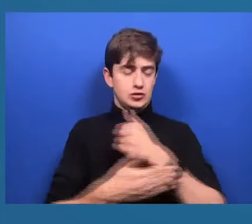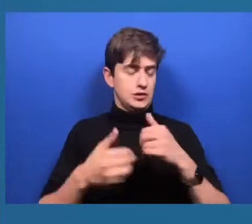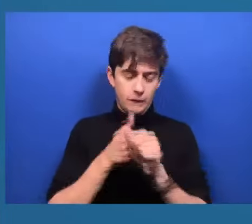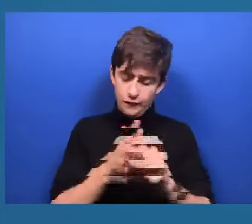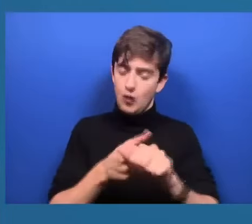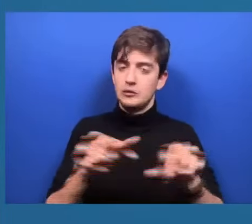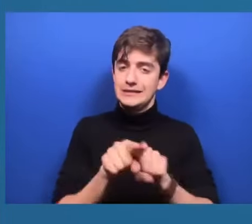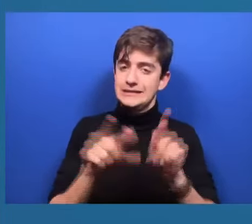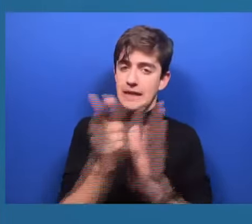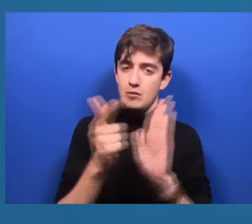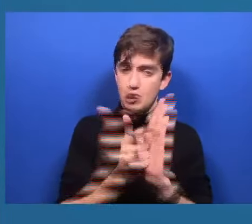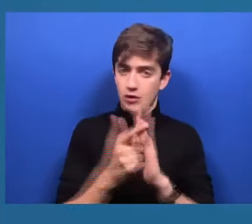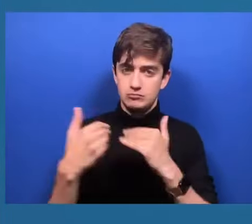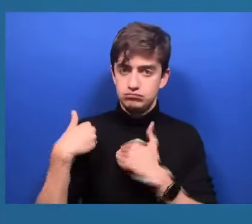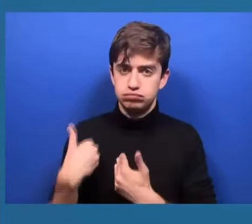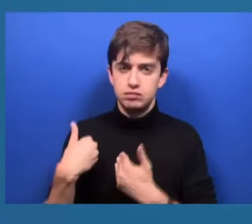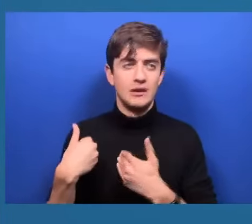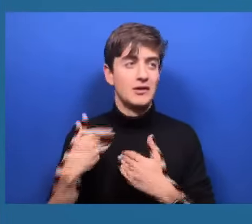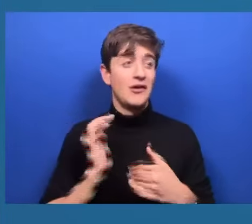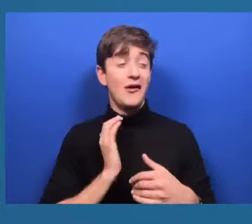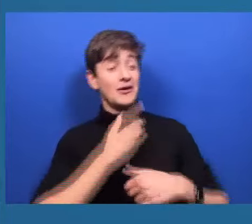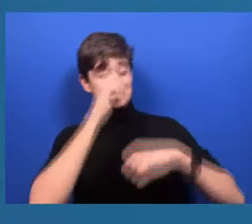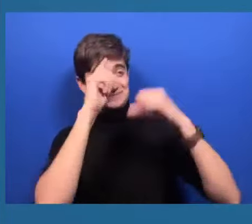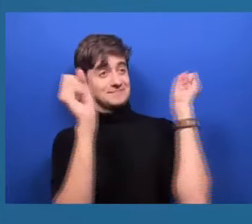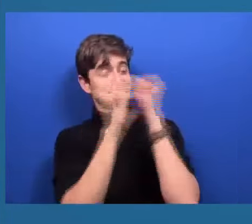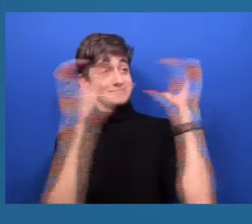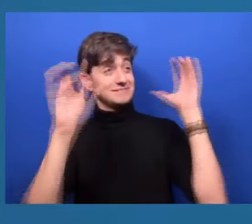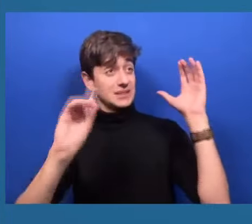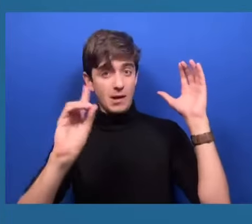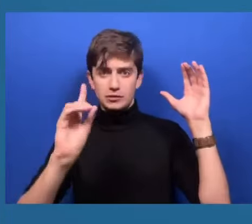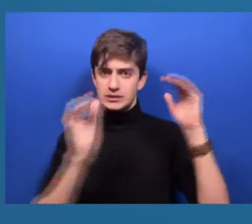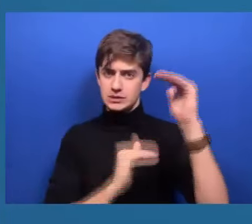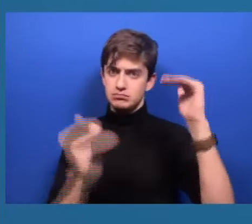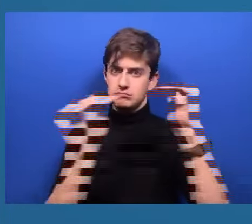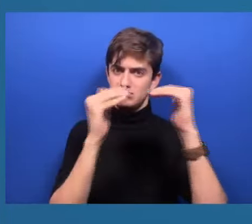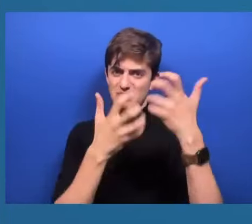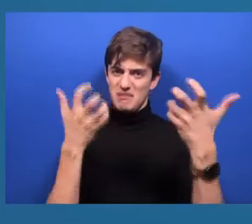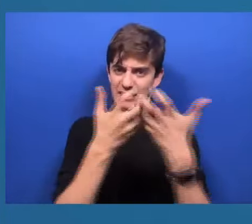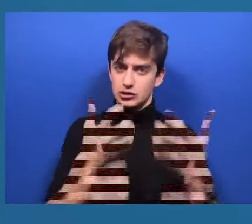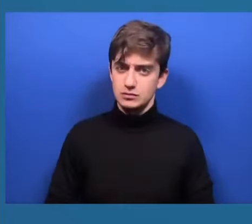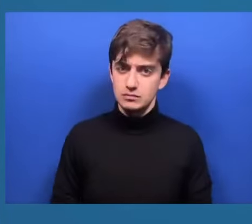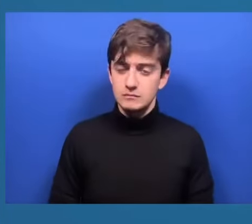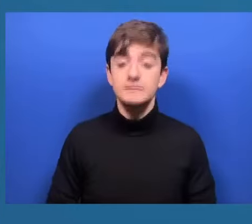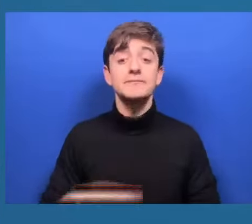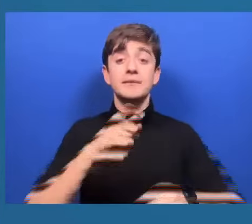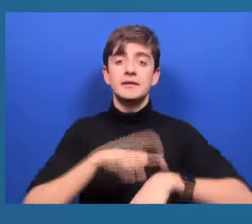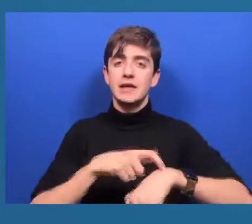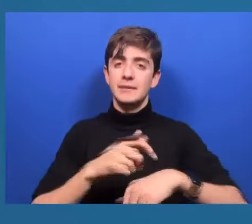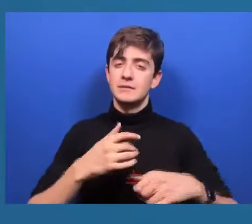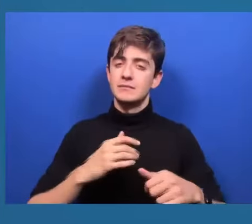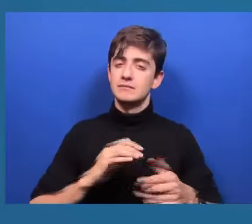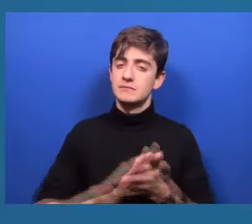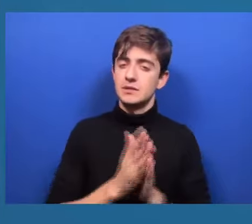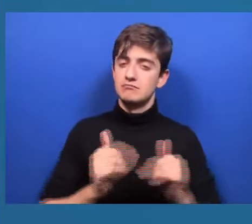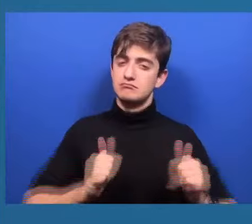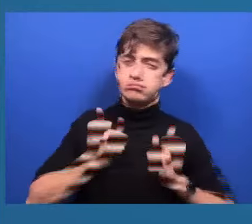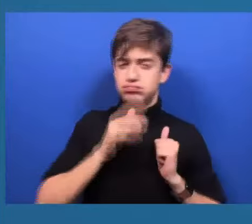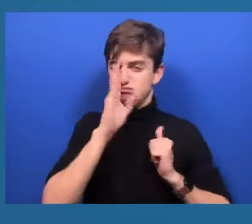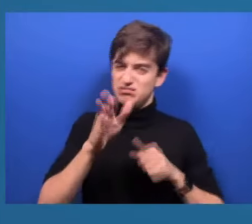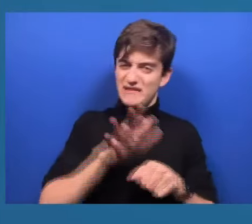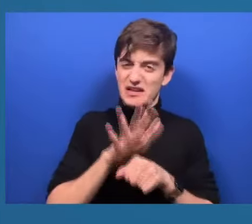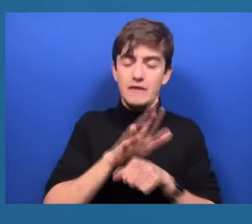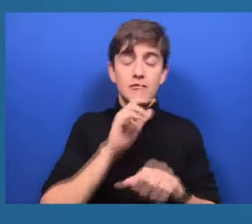is time to live up to the ideals of a democracy. And it is time to have the audacity to believe in the ideals that